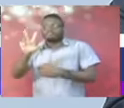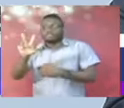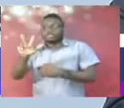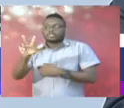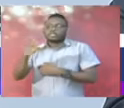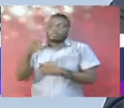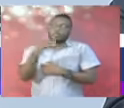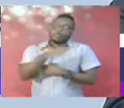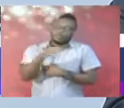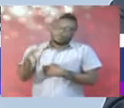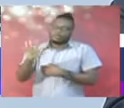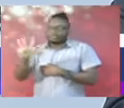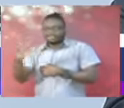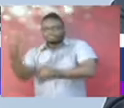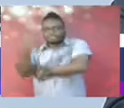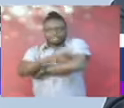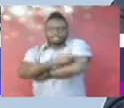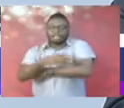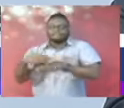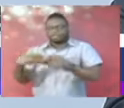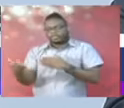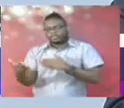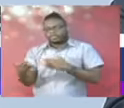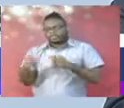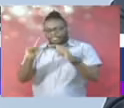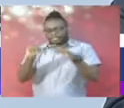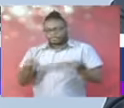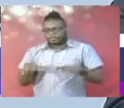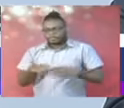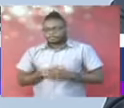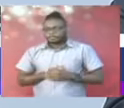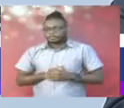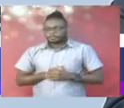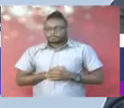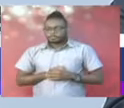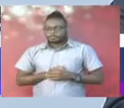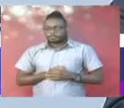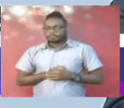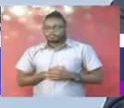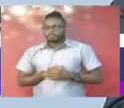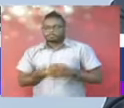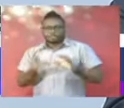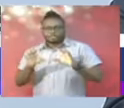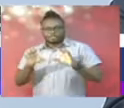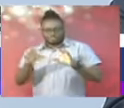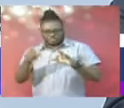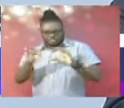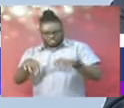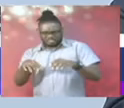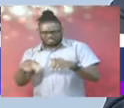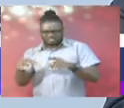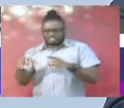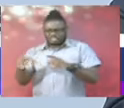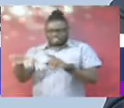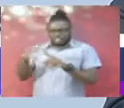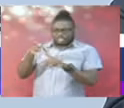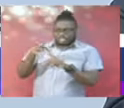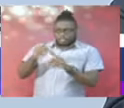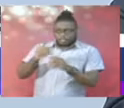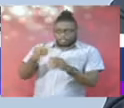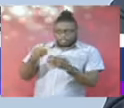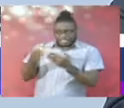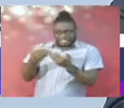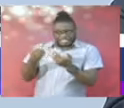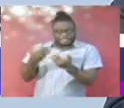required to wear masks. So they do pose a greater risk of being infected and transmitting possible variants or other forms